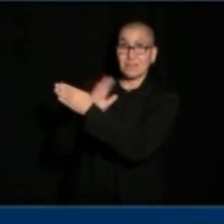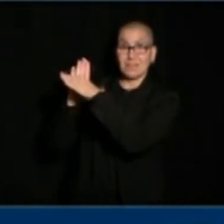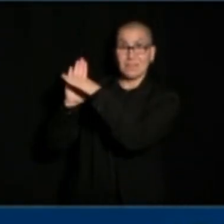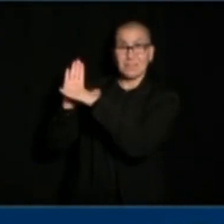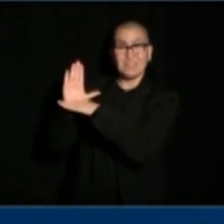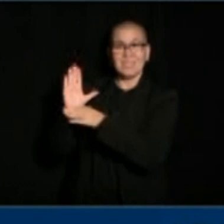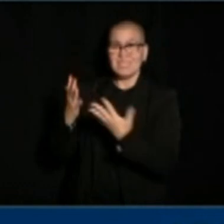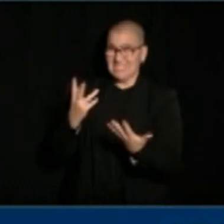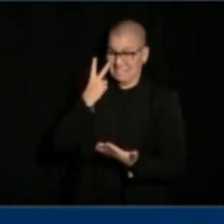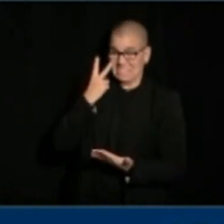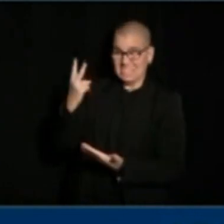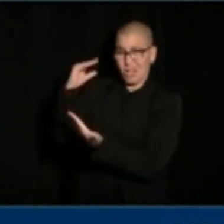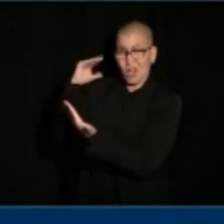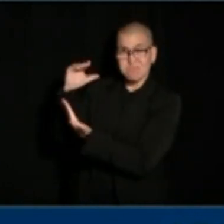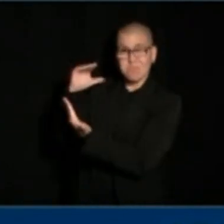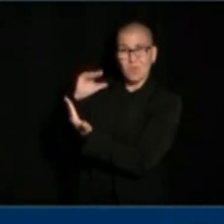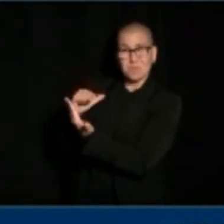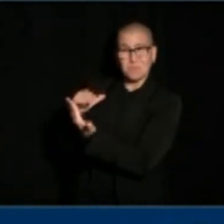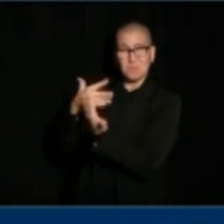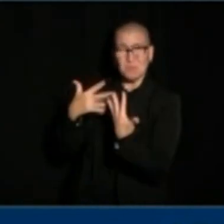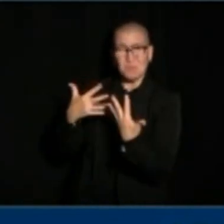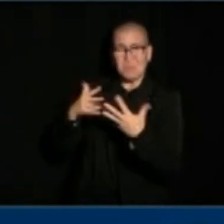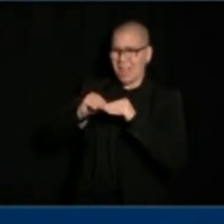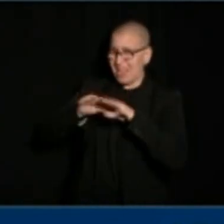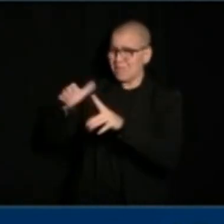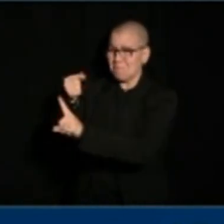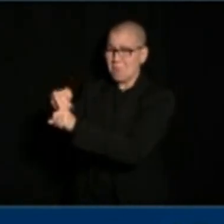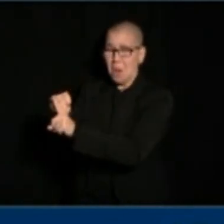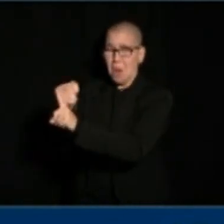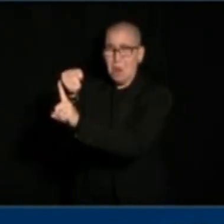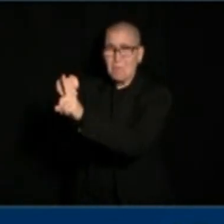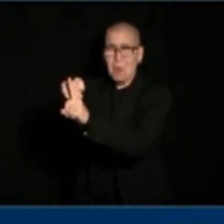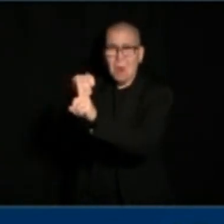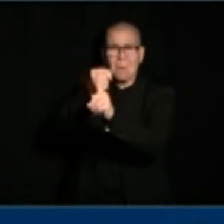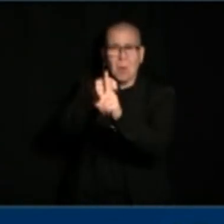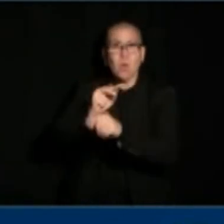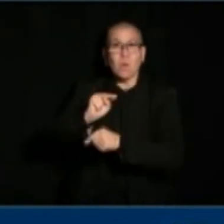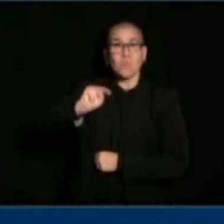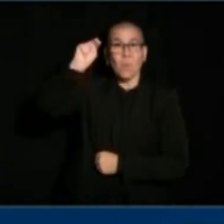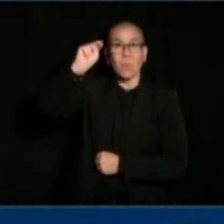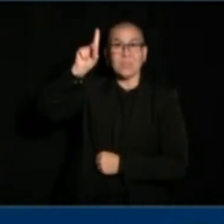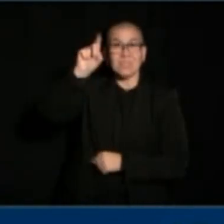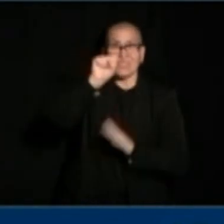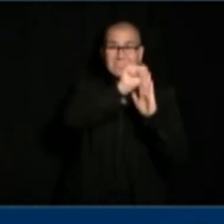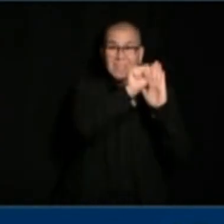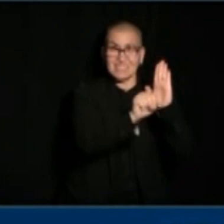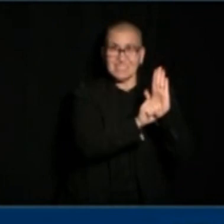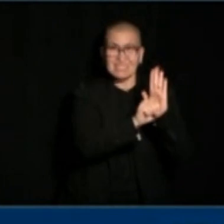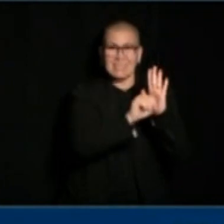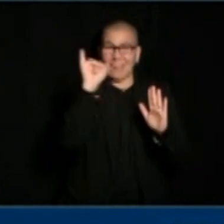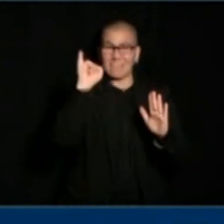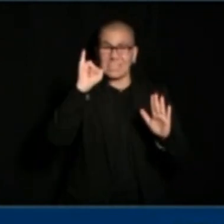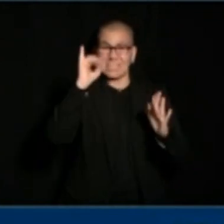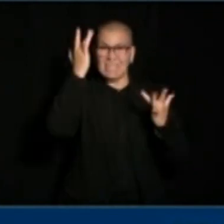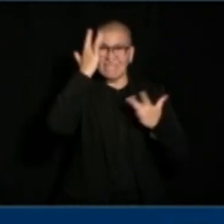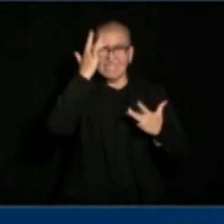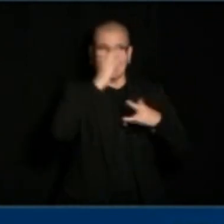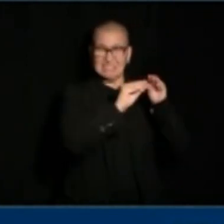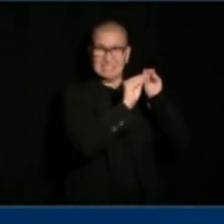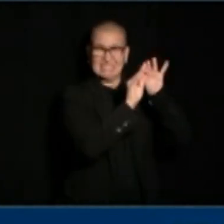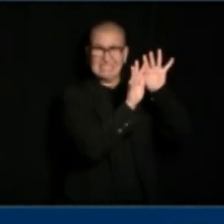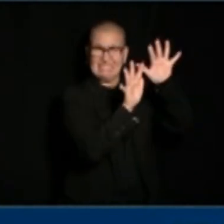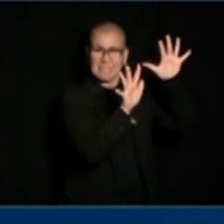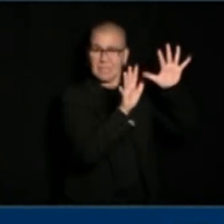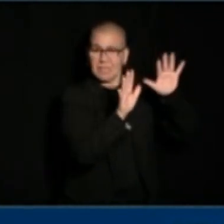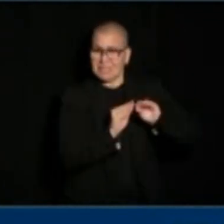it is raging across the upper Midwest and across this nation. We're seeing infection rates in the states surrounding Minnesota that are